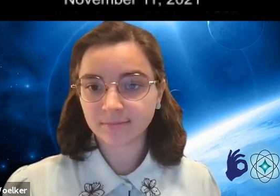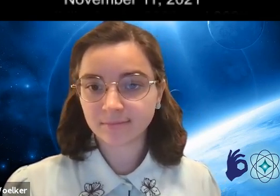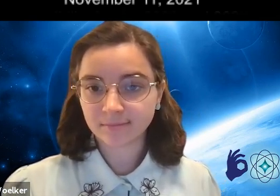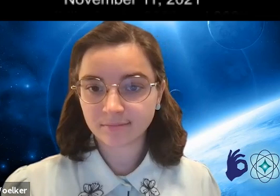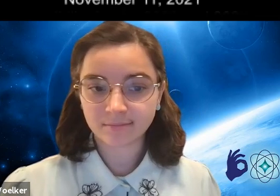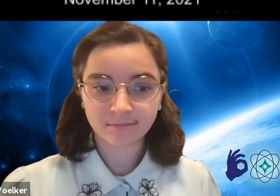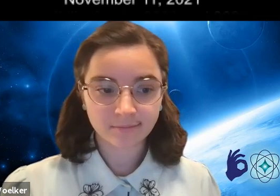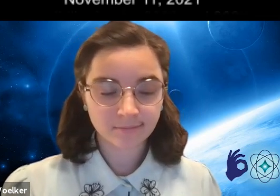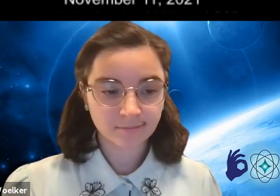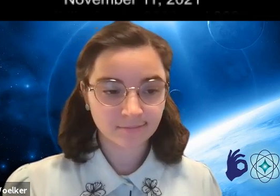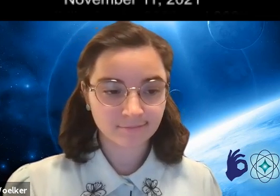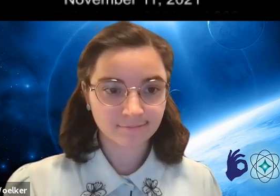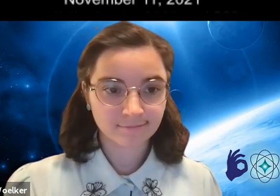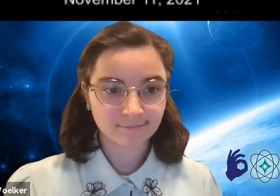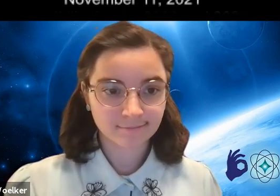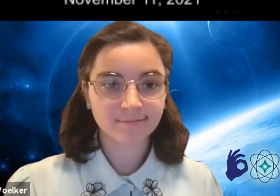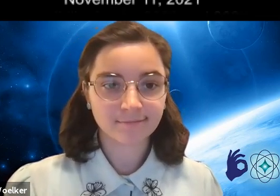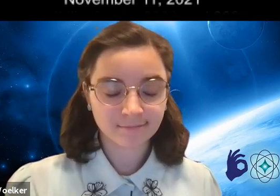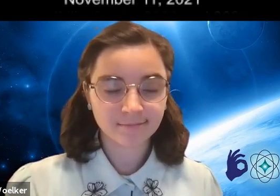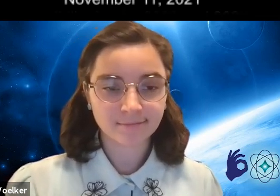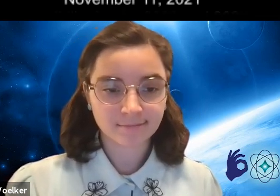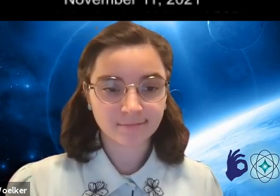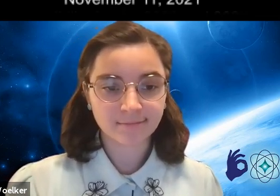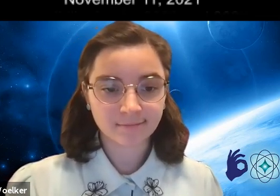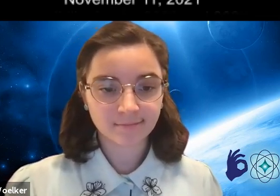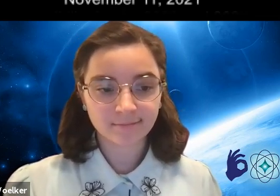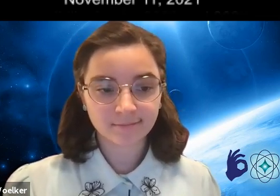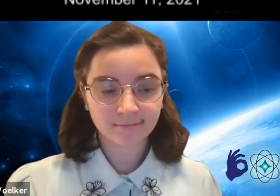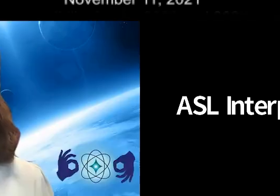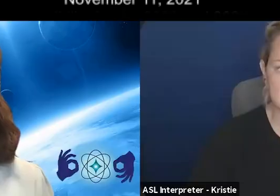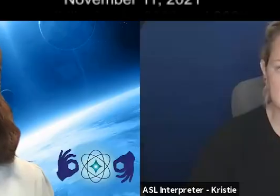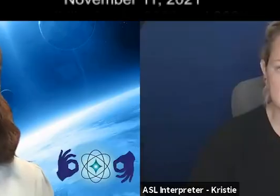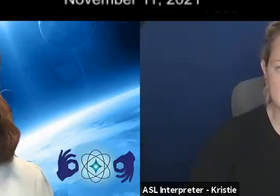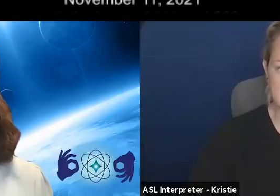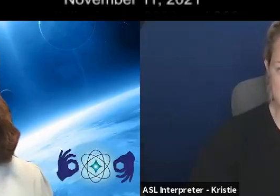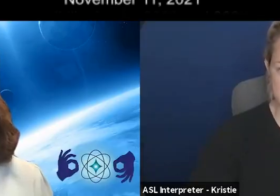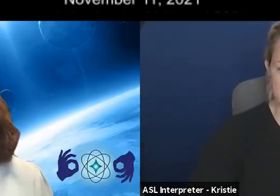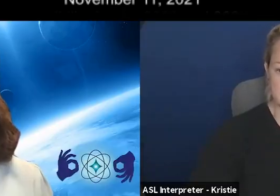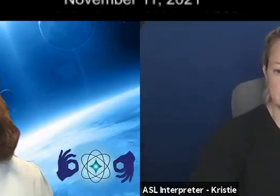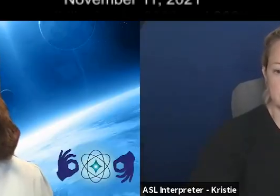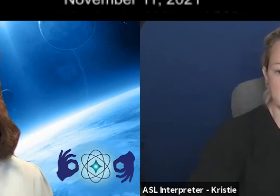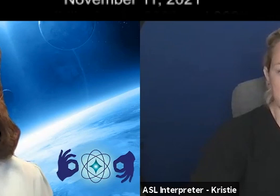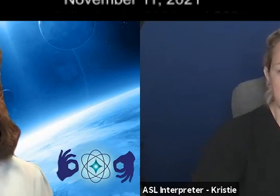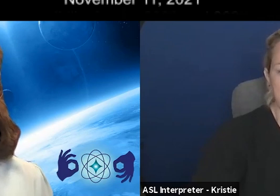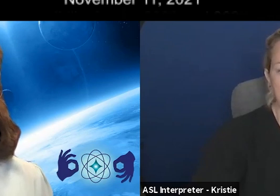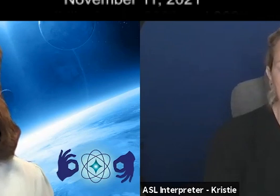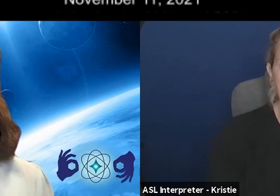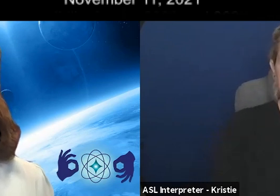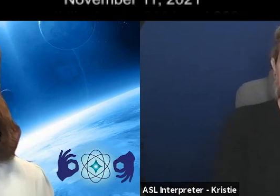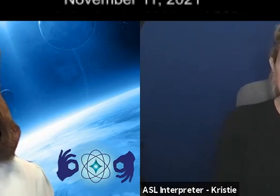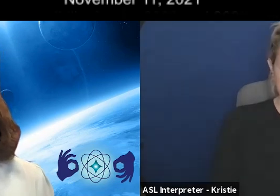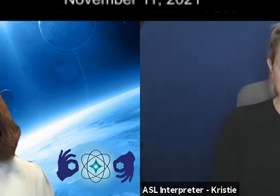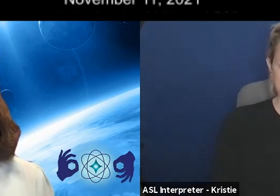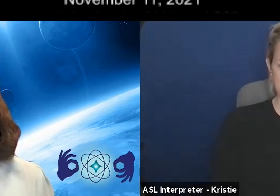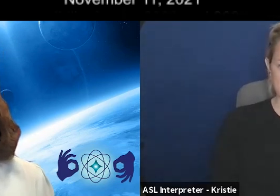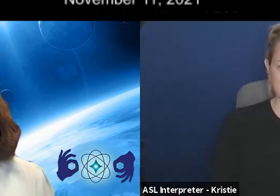but do not build them onto the cane. You can build them as wearables, build them as something else, but don't